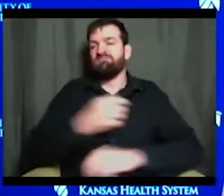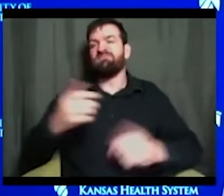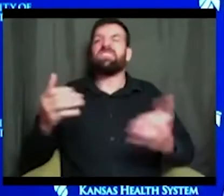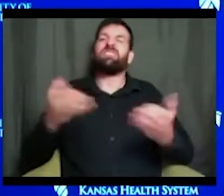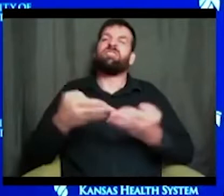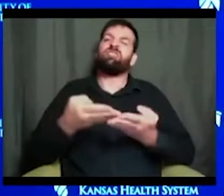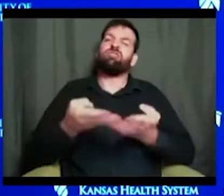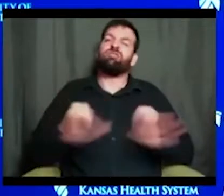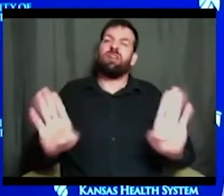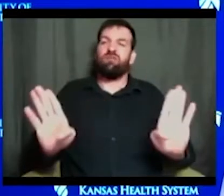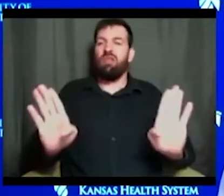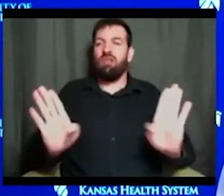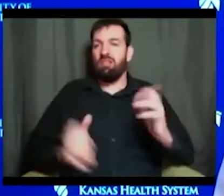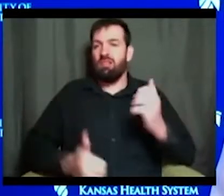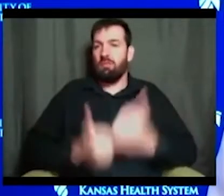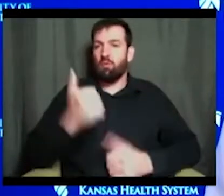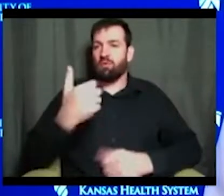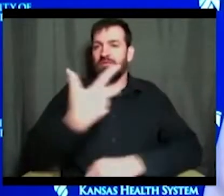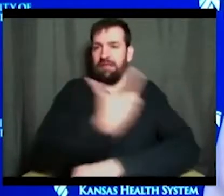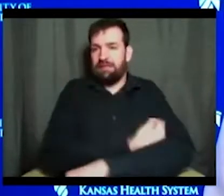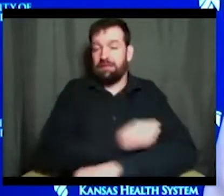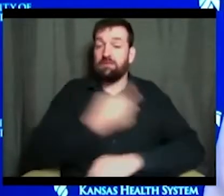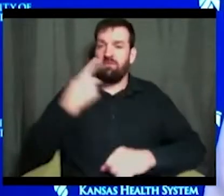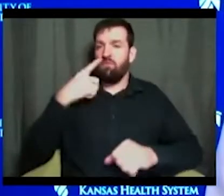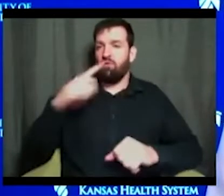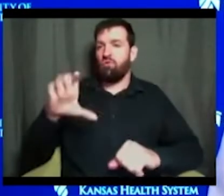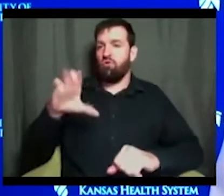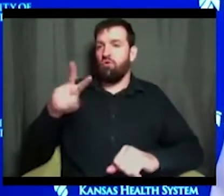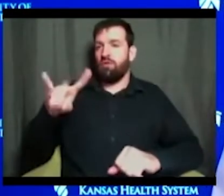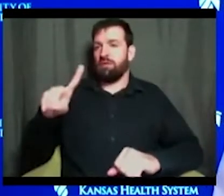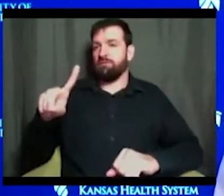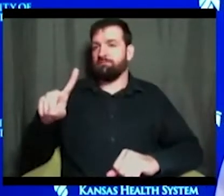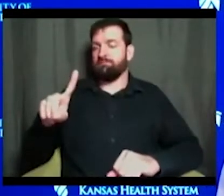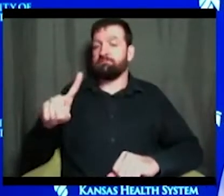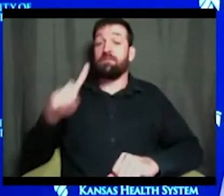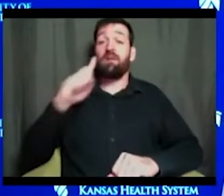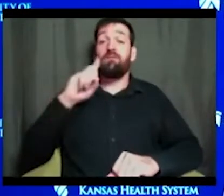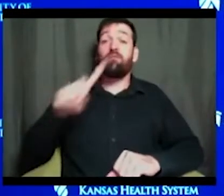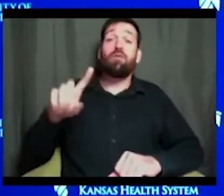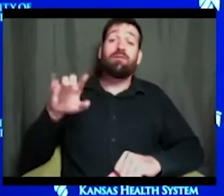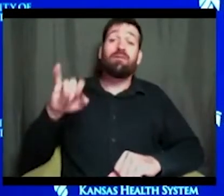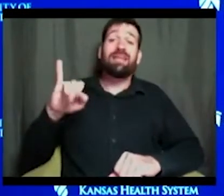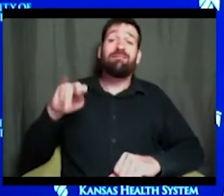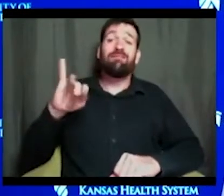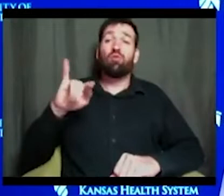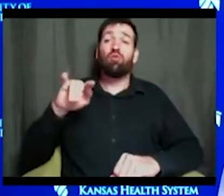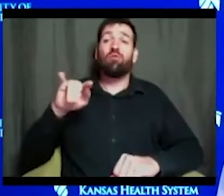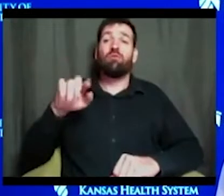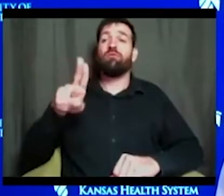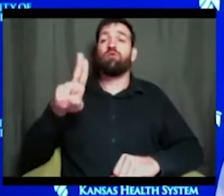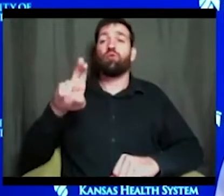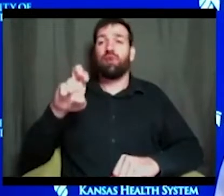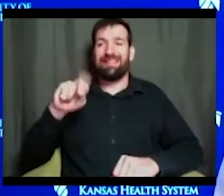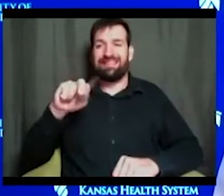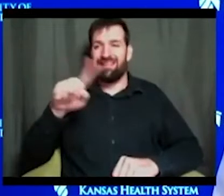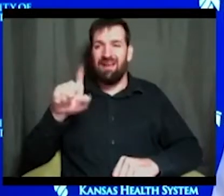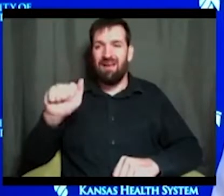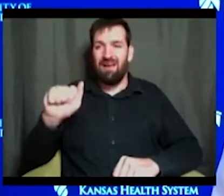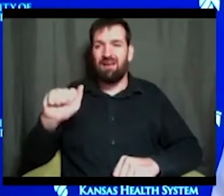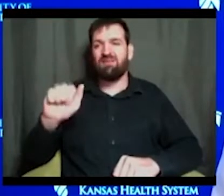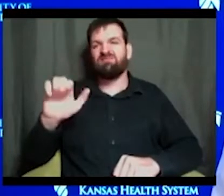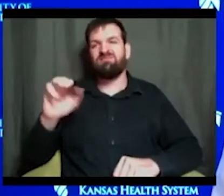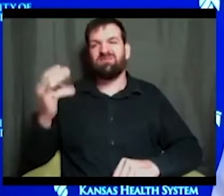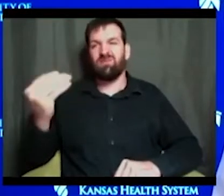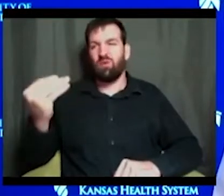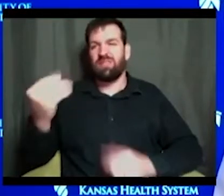most vaccines, especially for COVID. For influenza, it's probably about that 14 days. You will start having protection